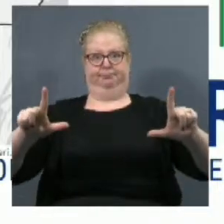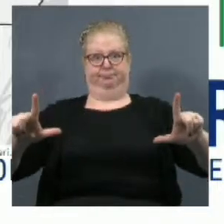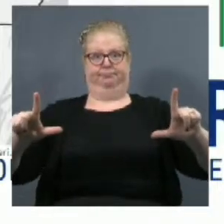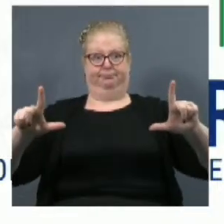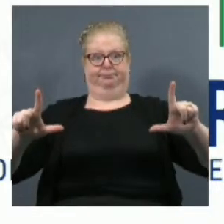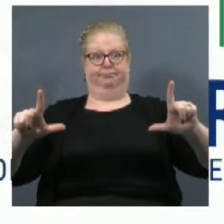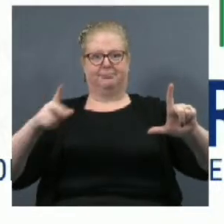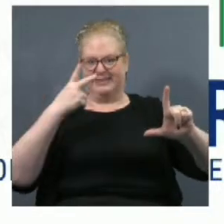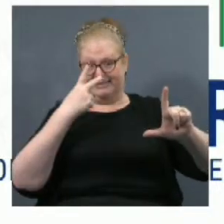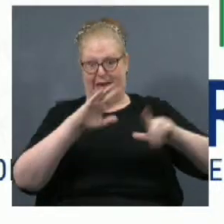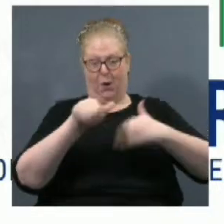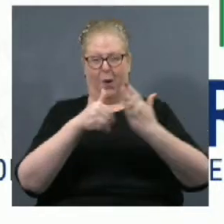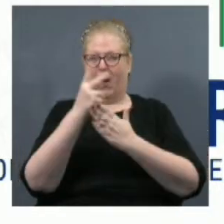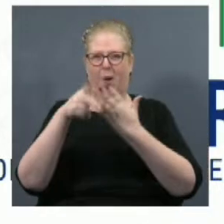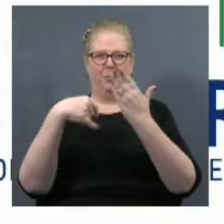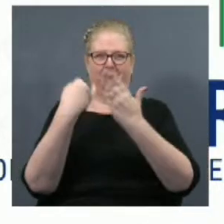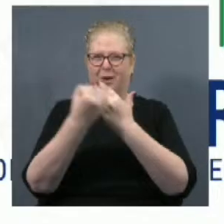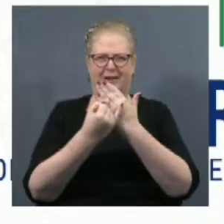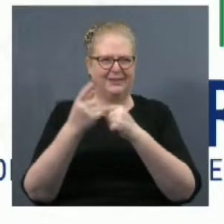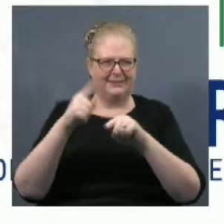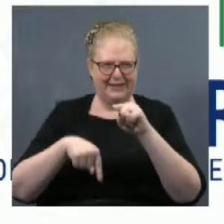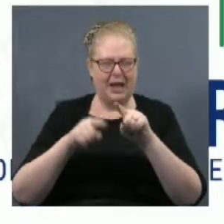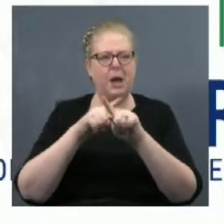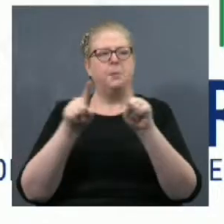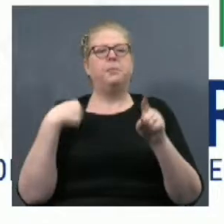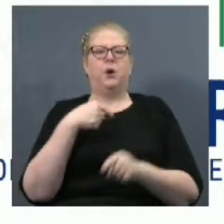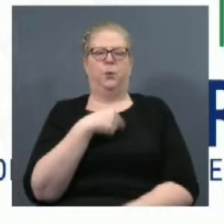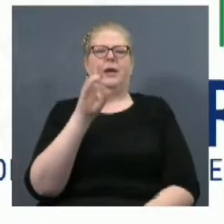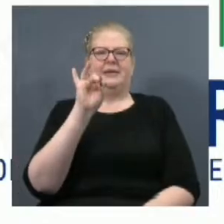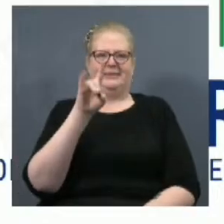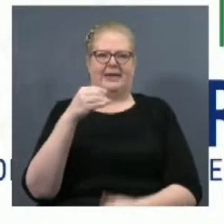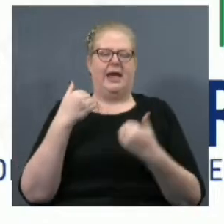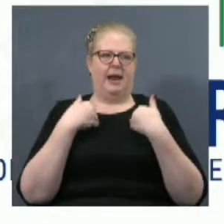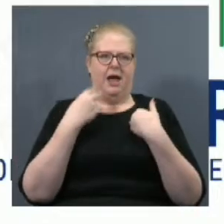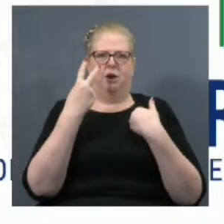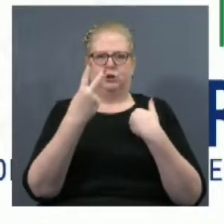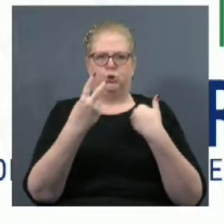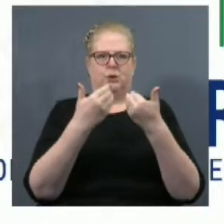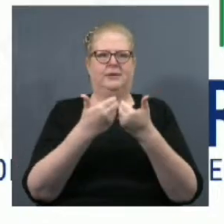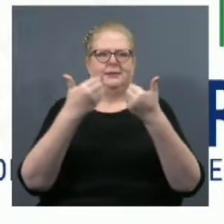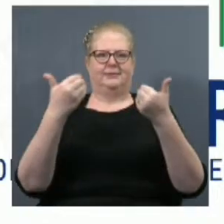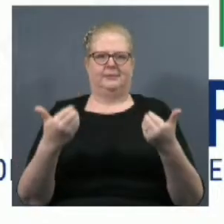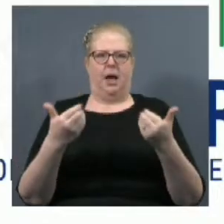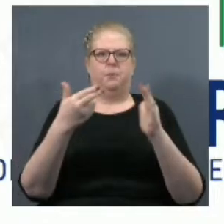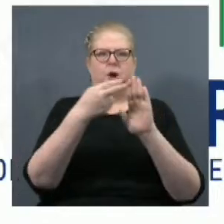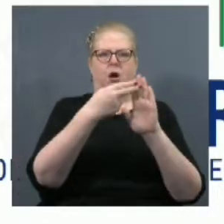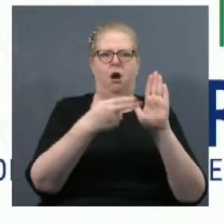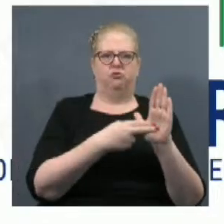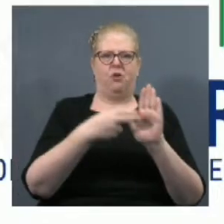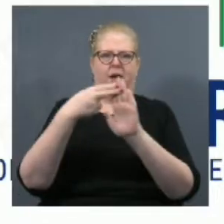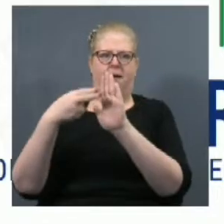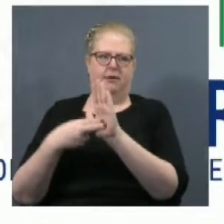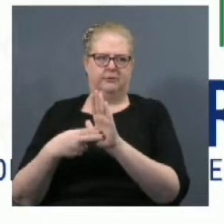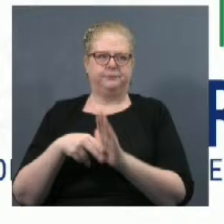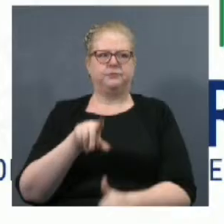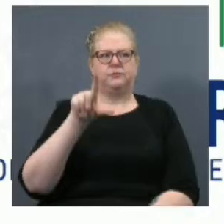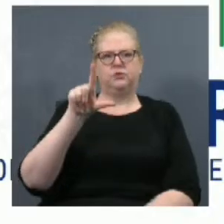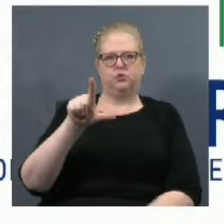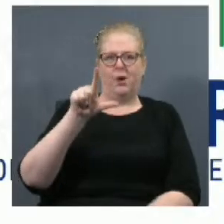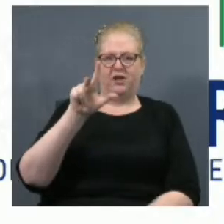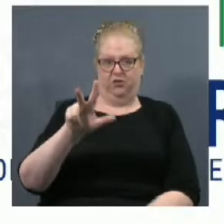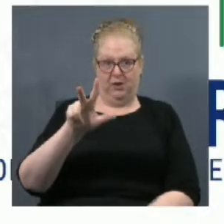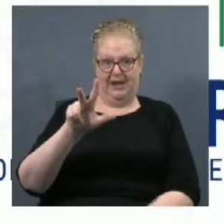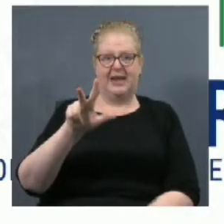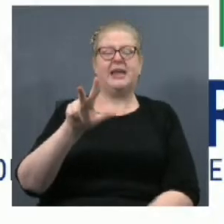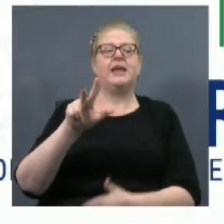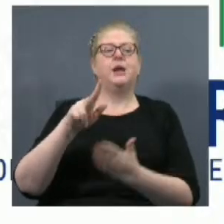projects. But we divided the program into two separate contracts. We had a 23 program, which had